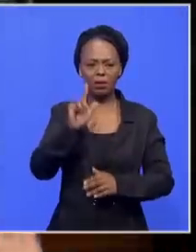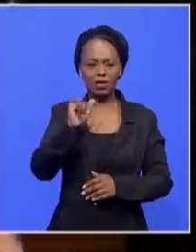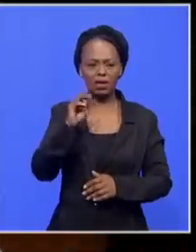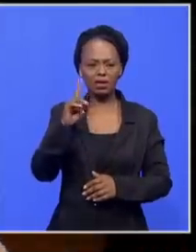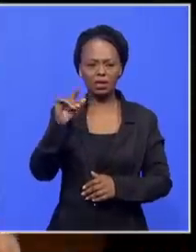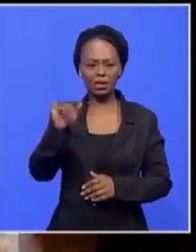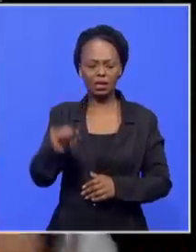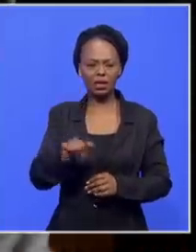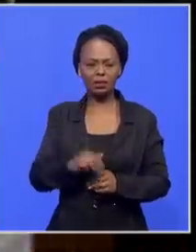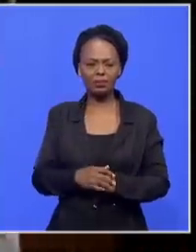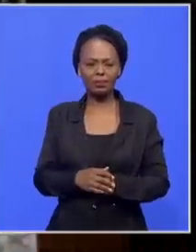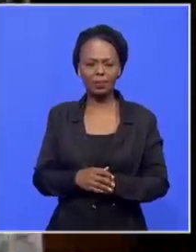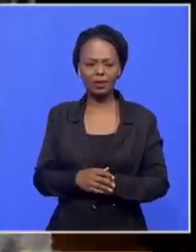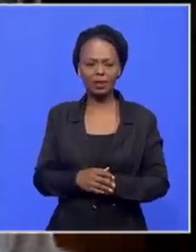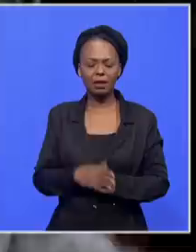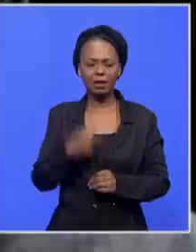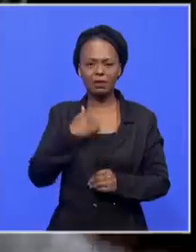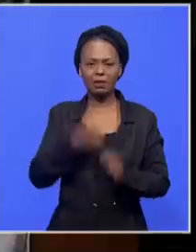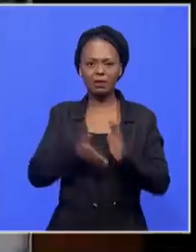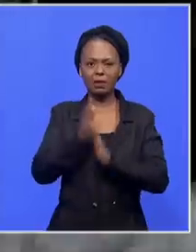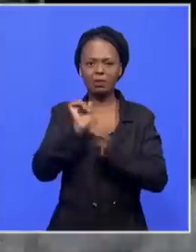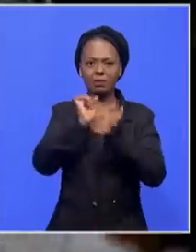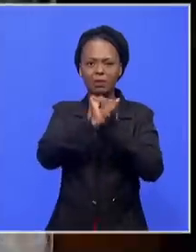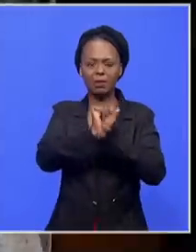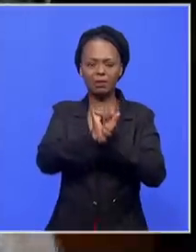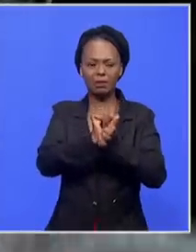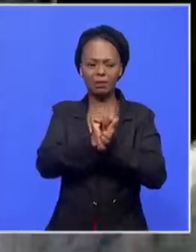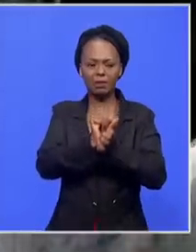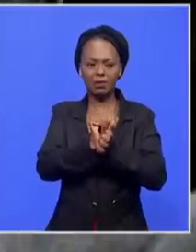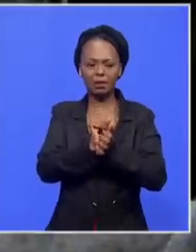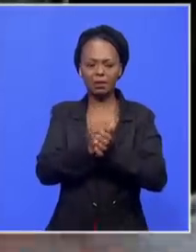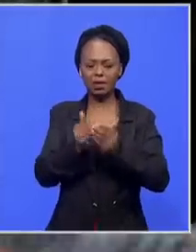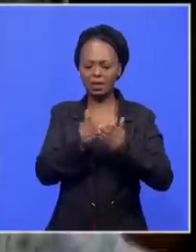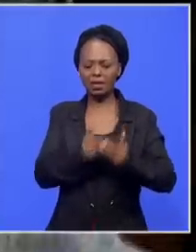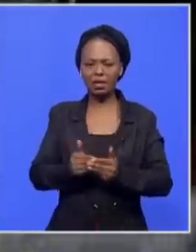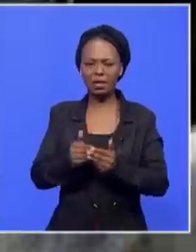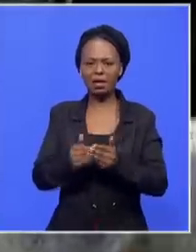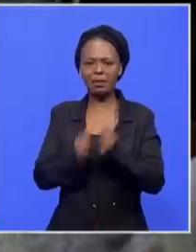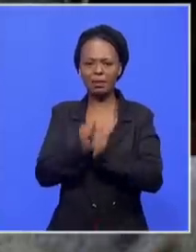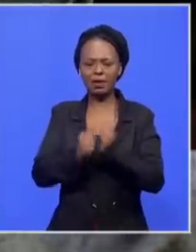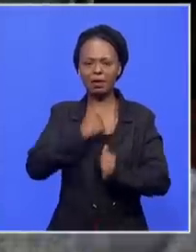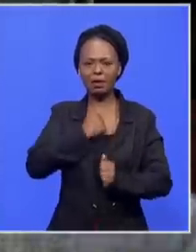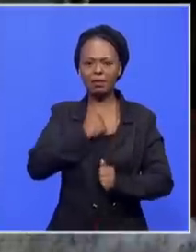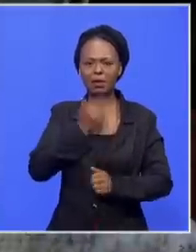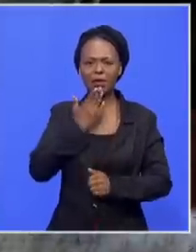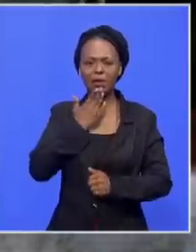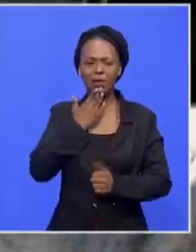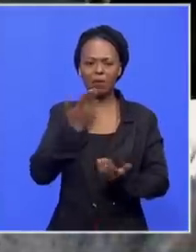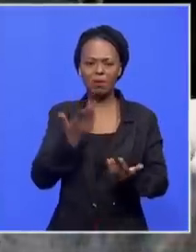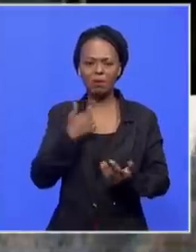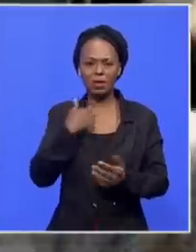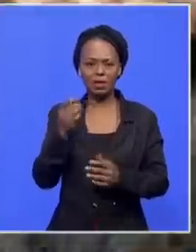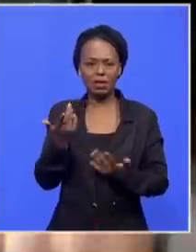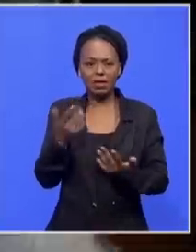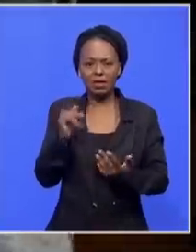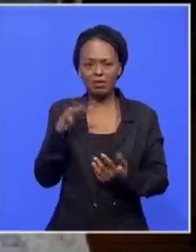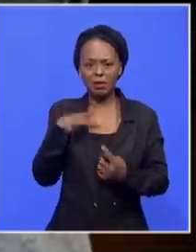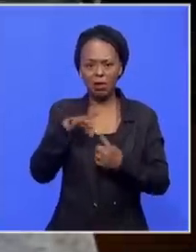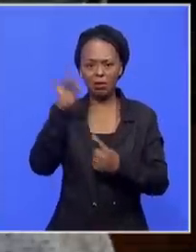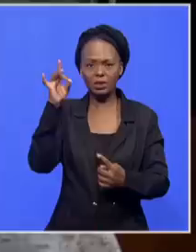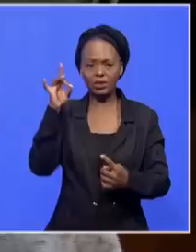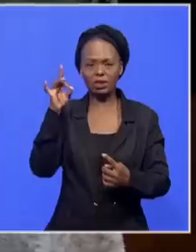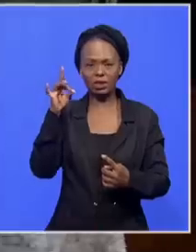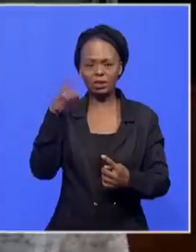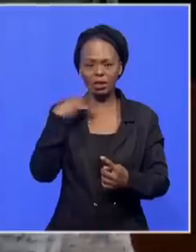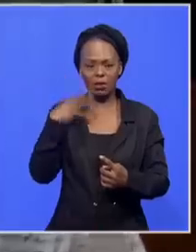want them to, if I go to prison also, who's gonna take care of them? So I have to like go to Lindela just because if I had an option, if they were not here, I was gonna also go with